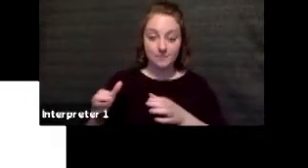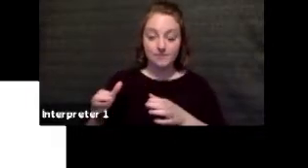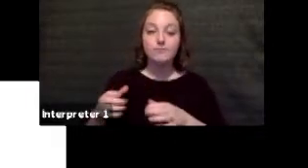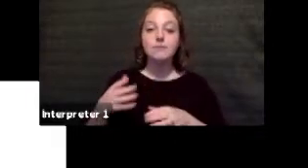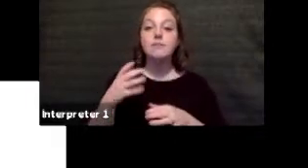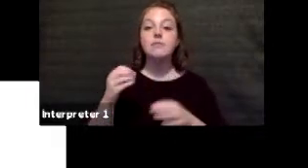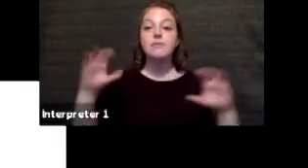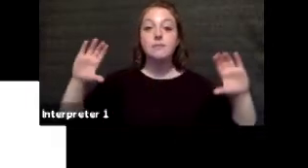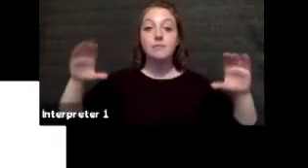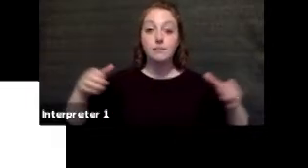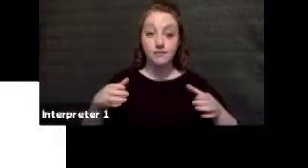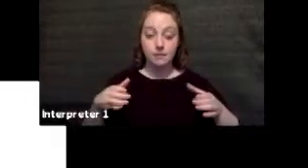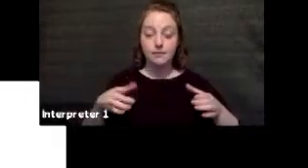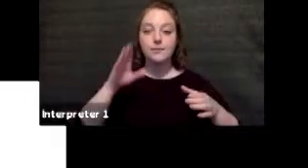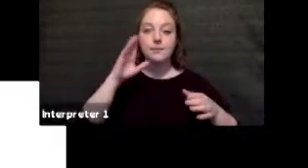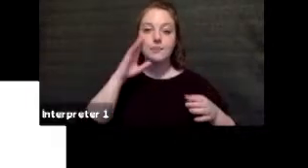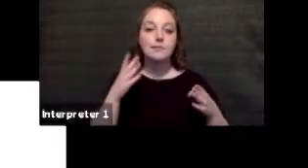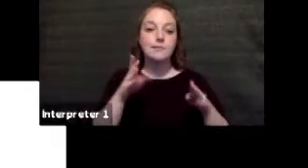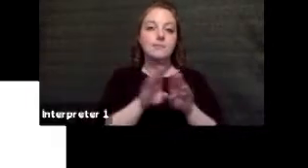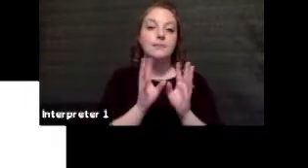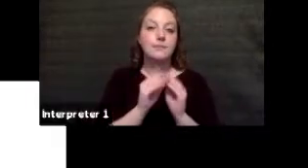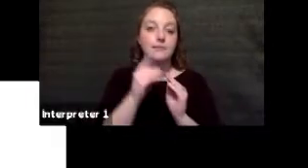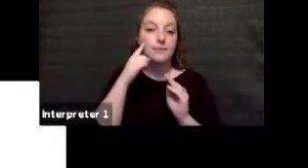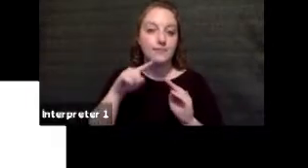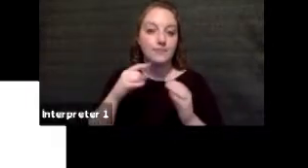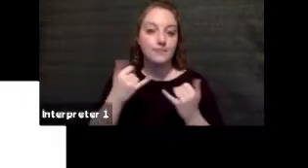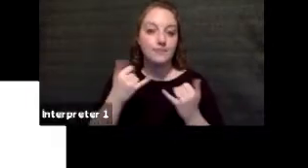we will come back and close things out for this evening.